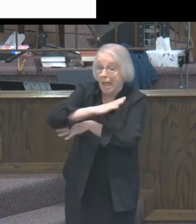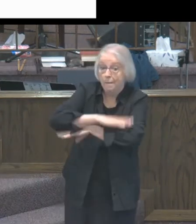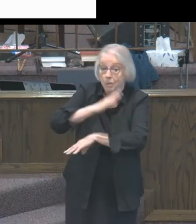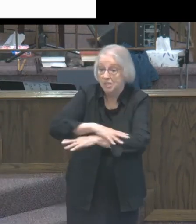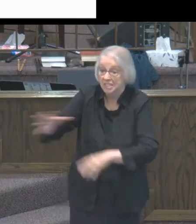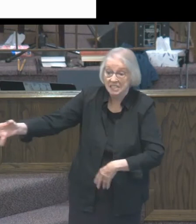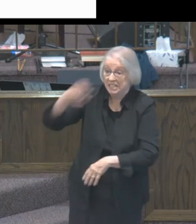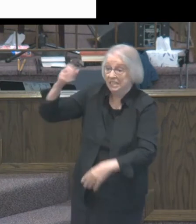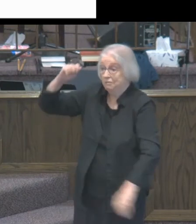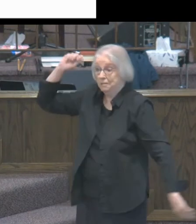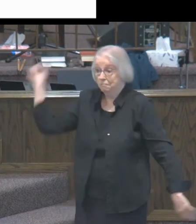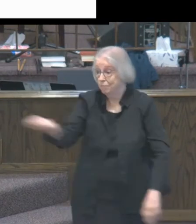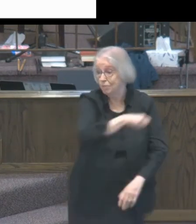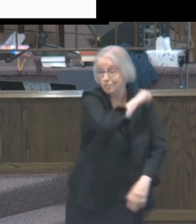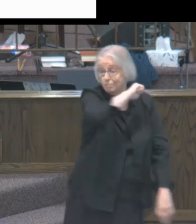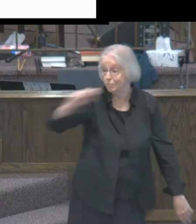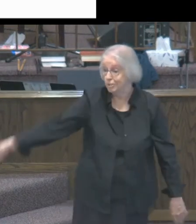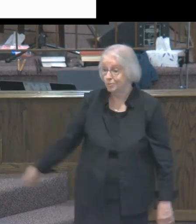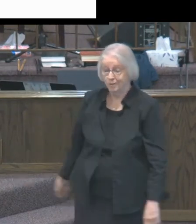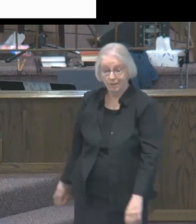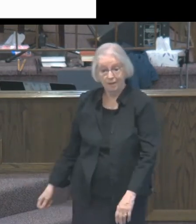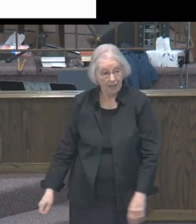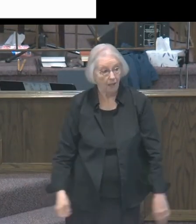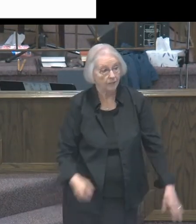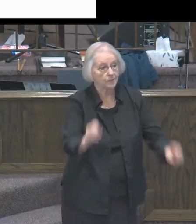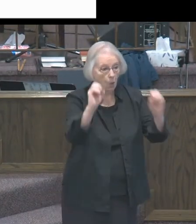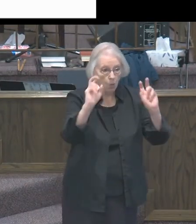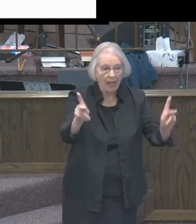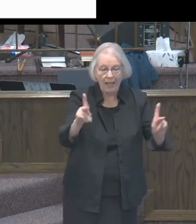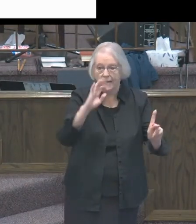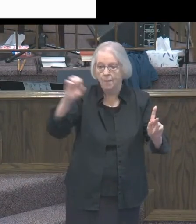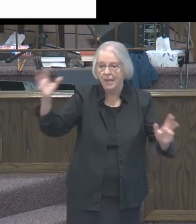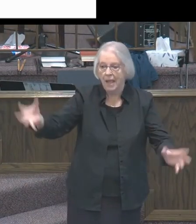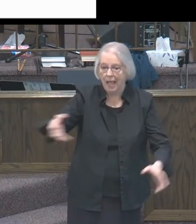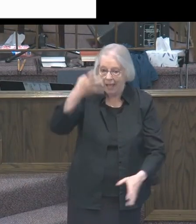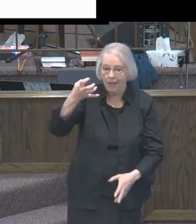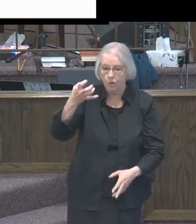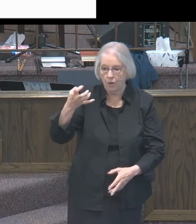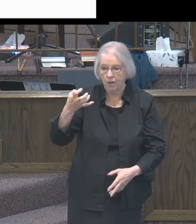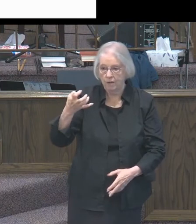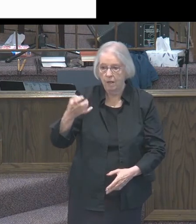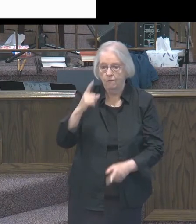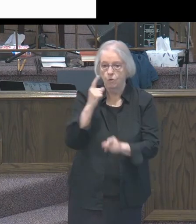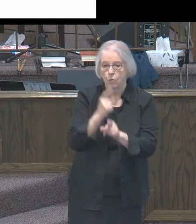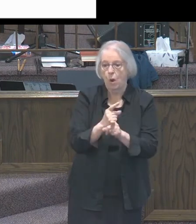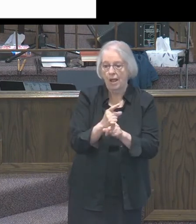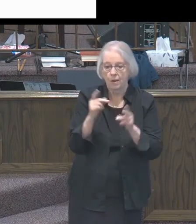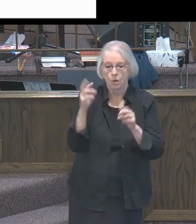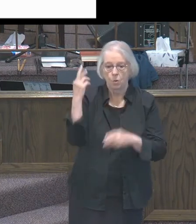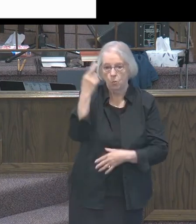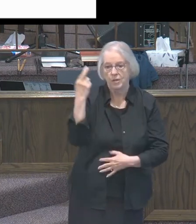and do not sin. And do not let the sun go down on your wrath, all